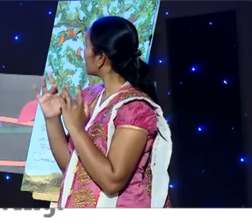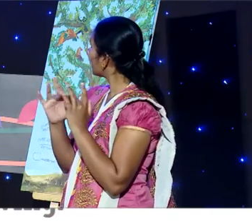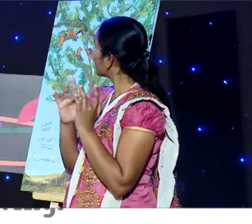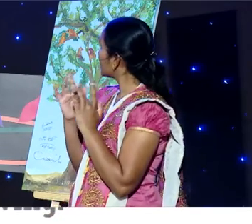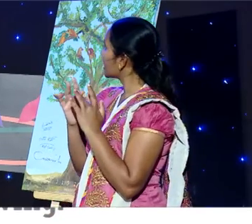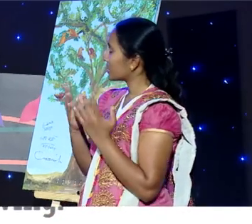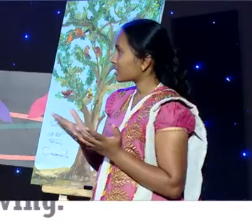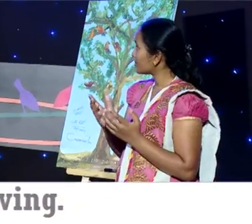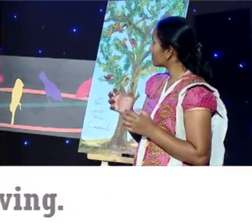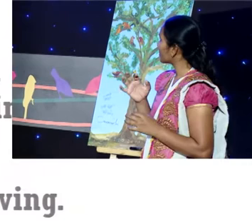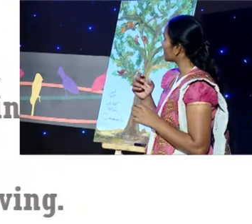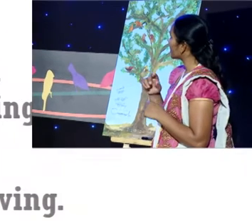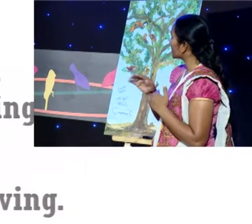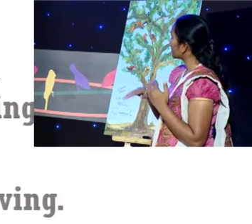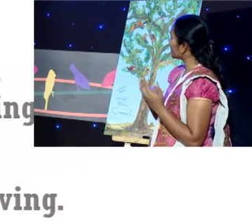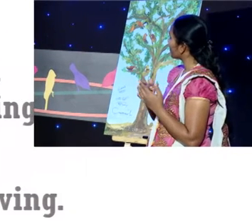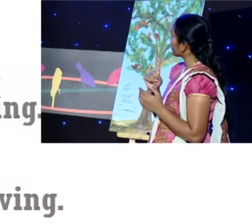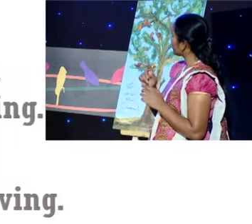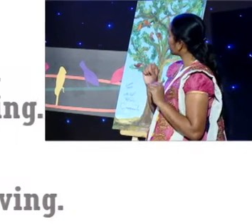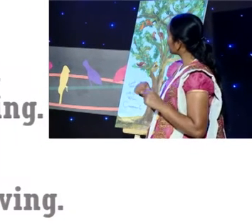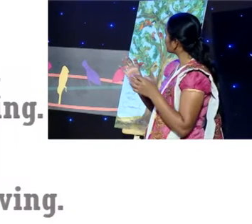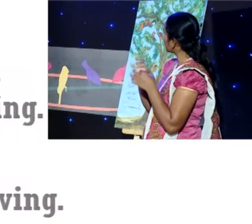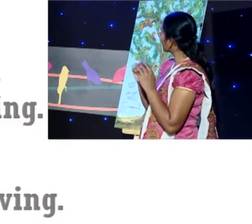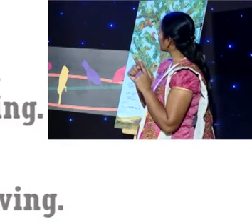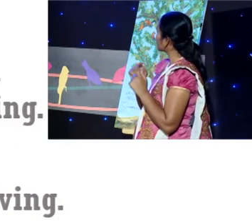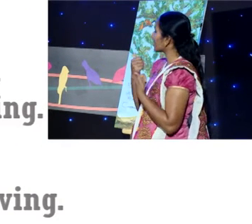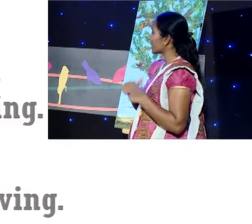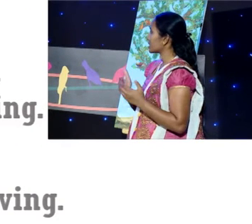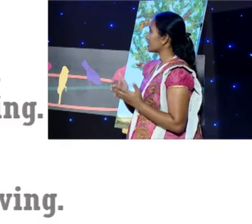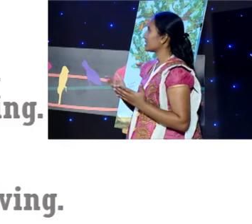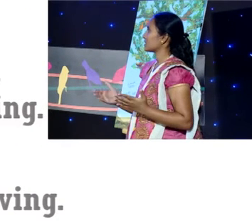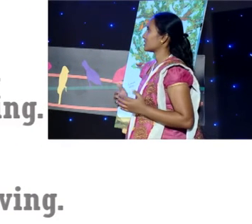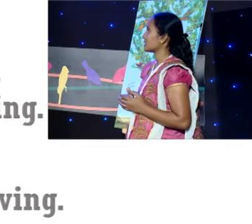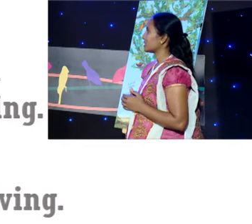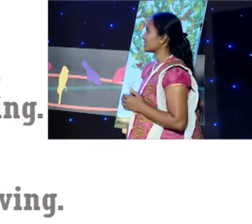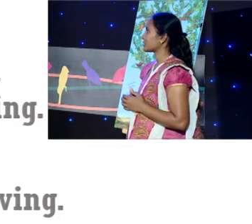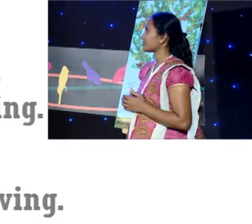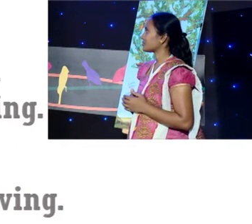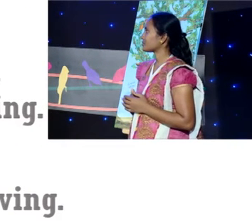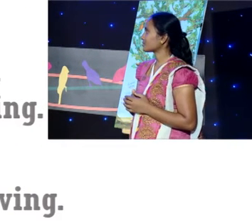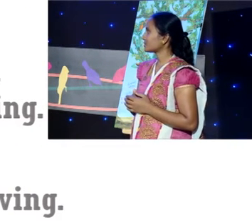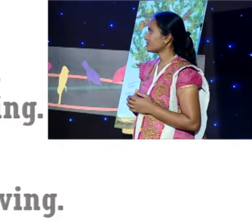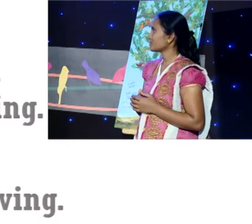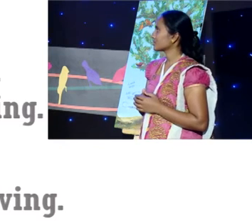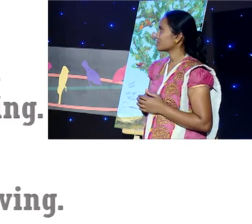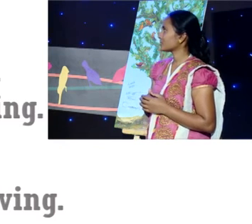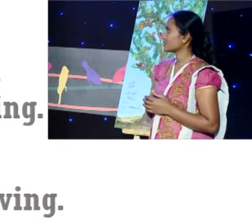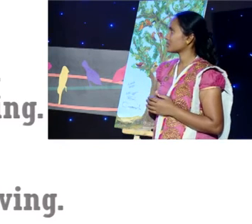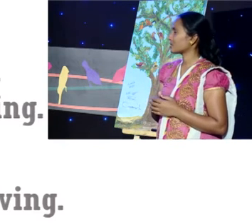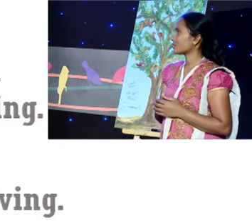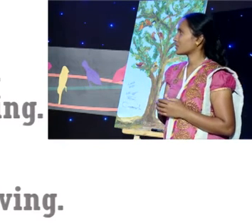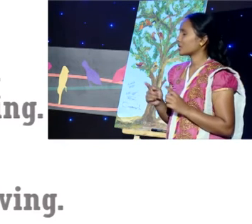insight, which the sages have talked about since the age of dawn, that everyone is connected to